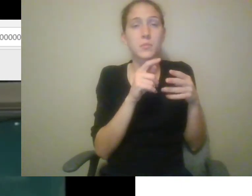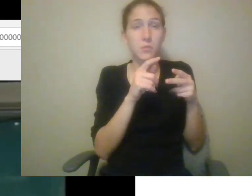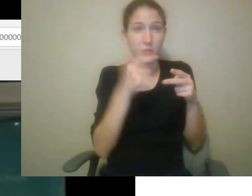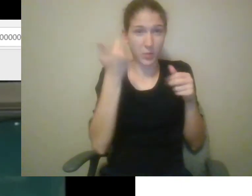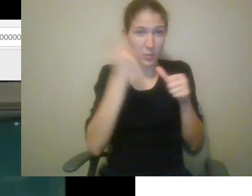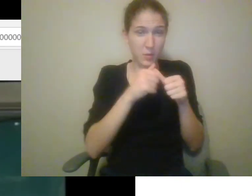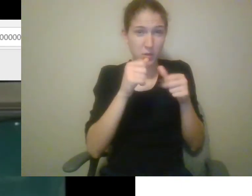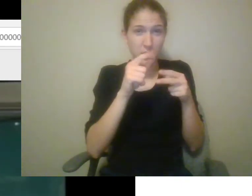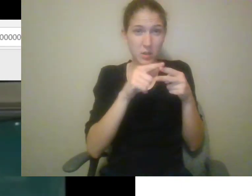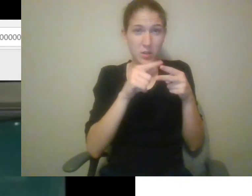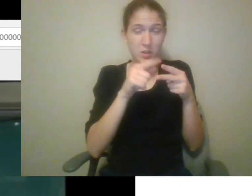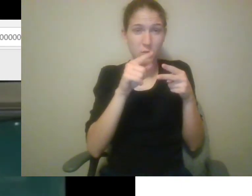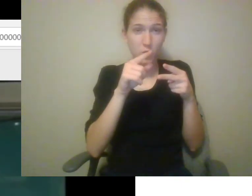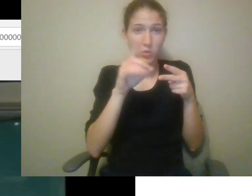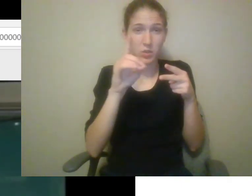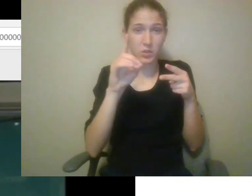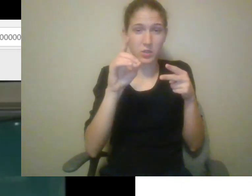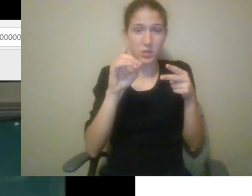high concentration,